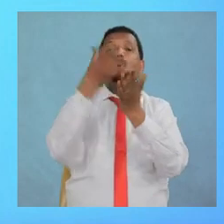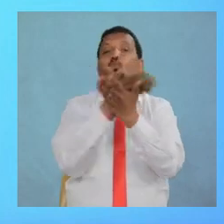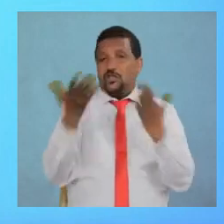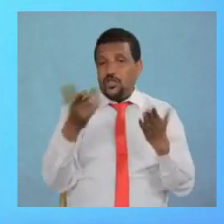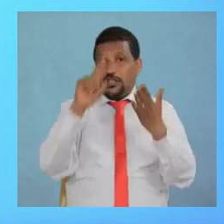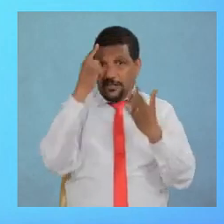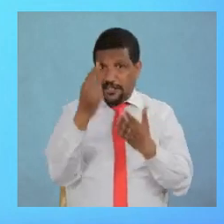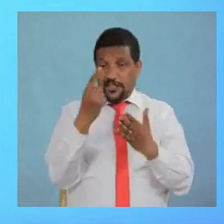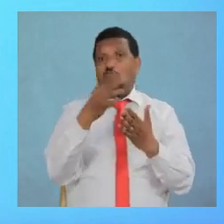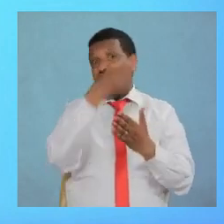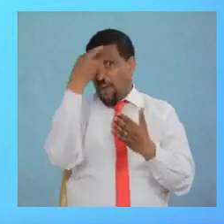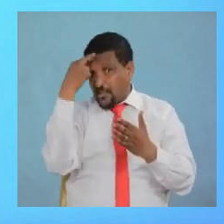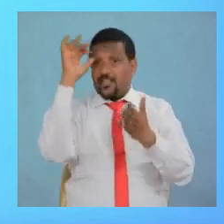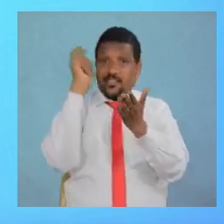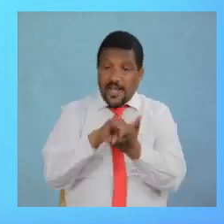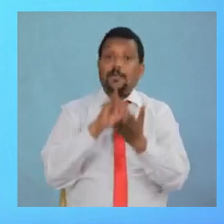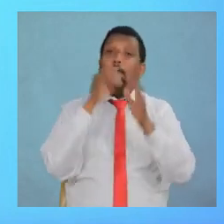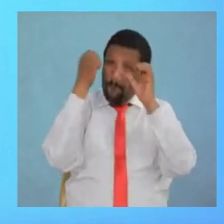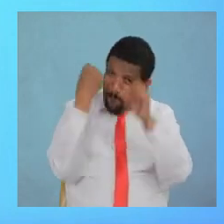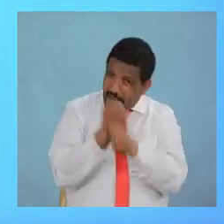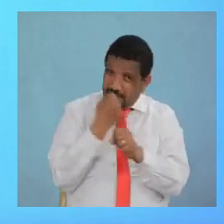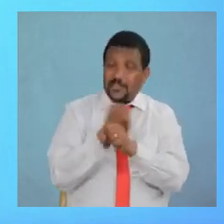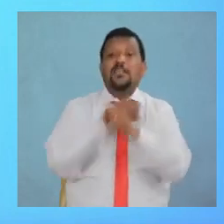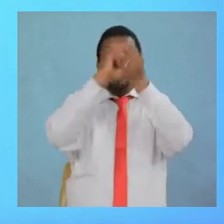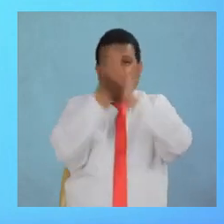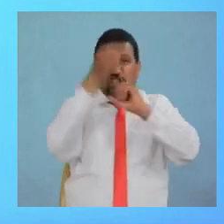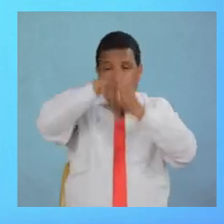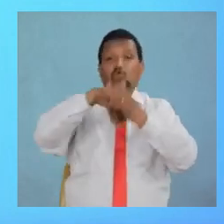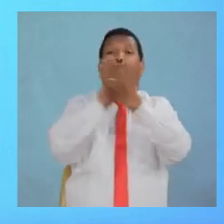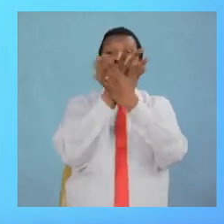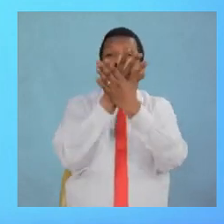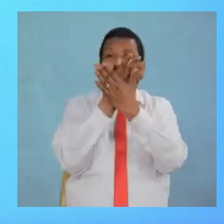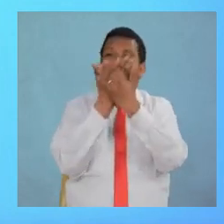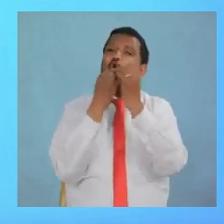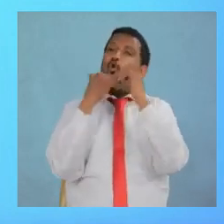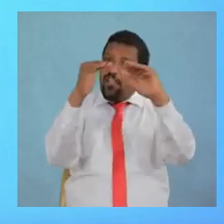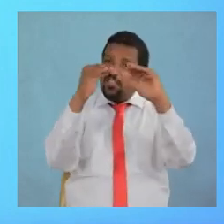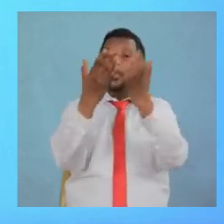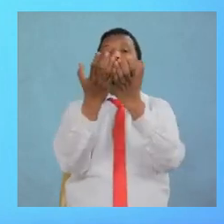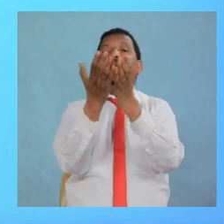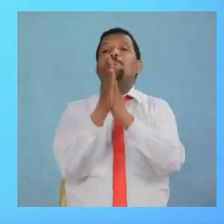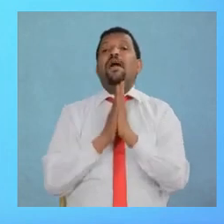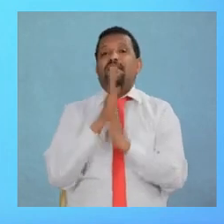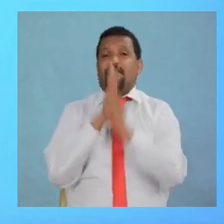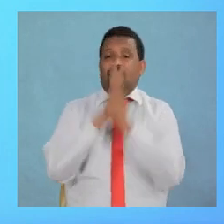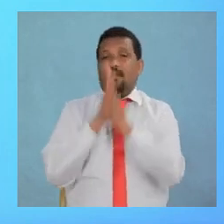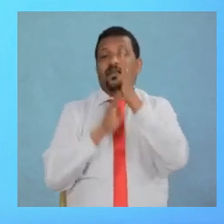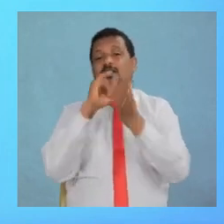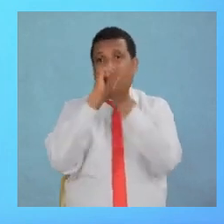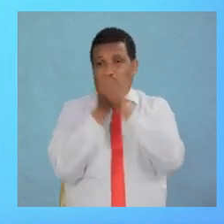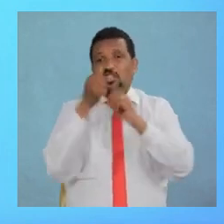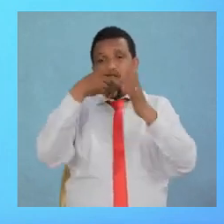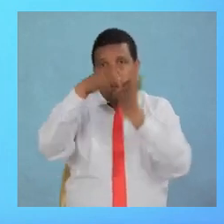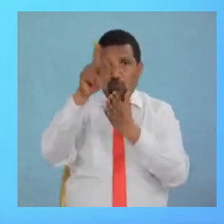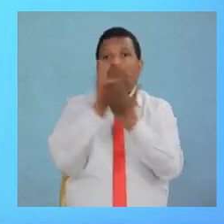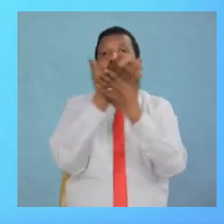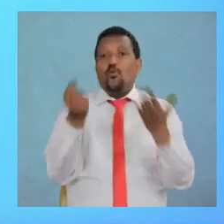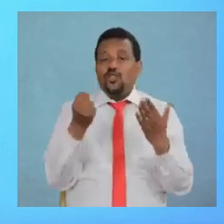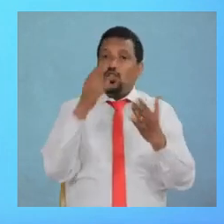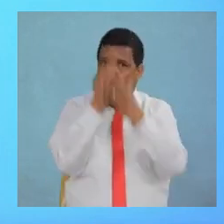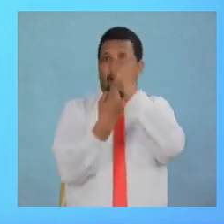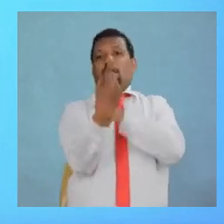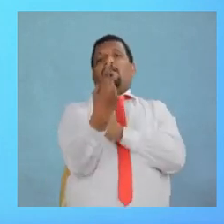single factor that makes a change in quantity demanded is change in price of a commodity